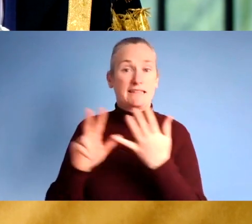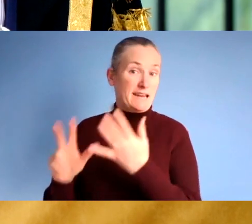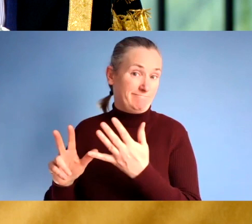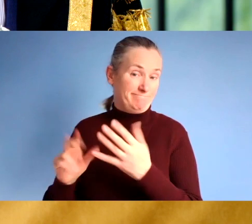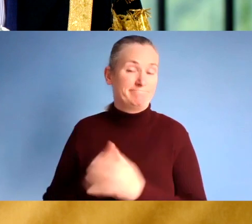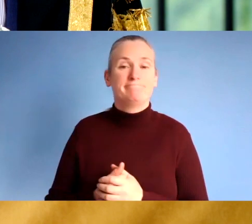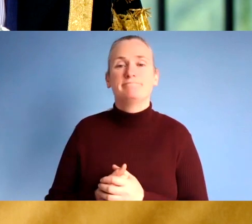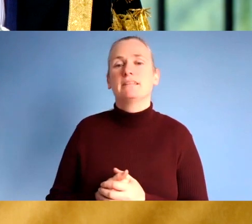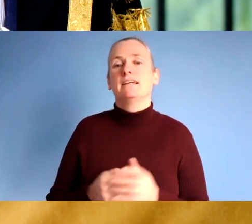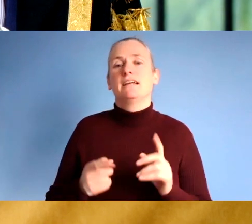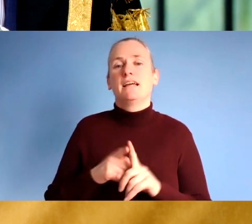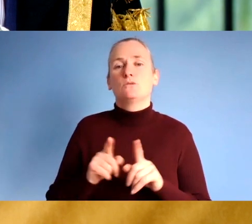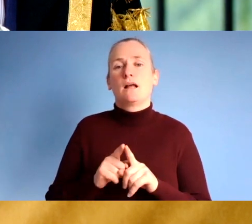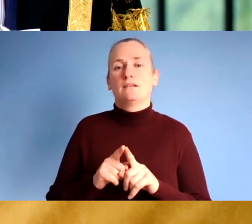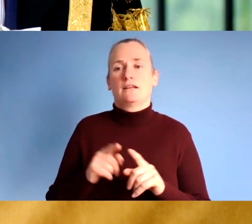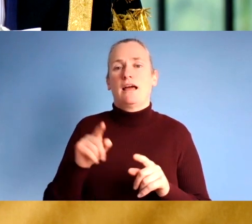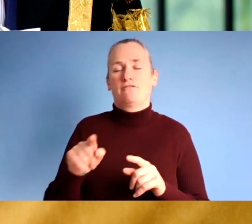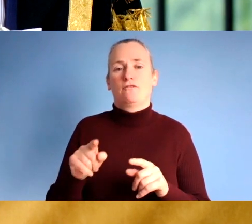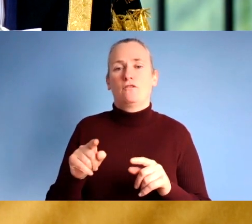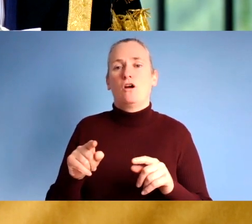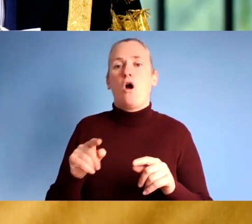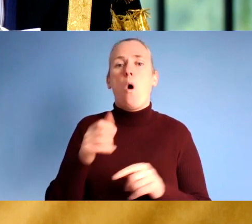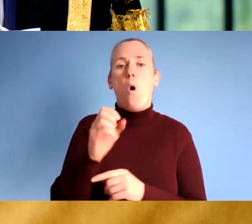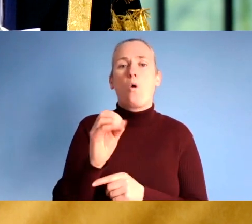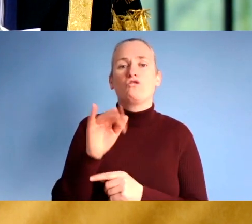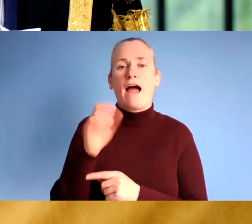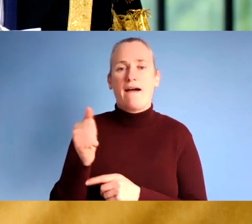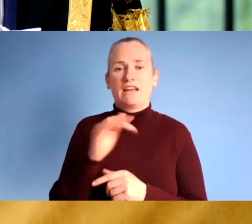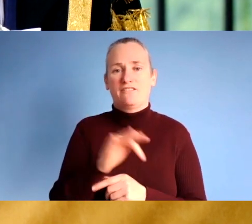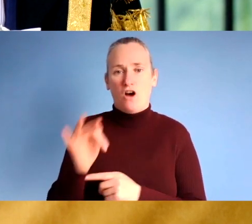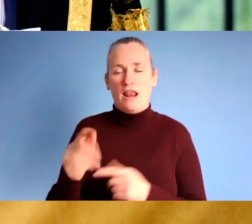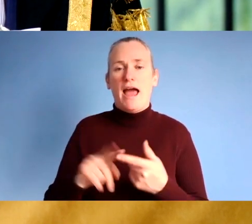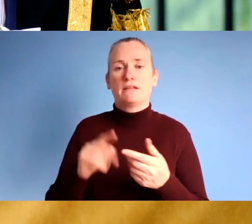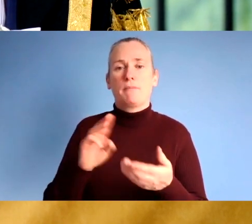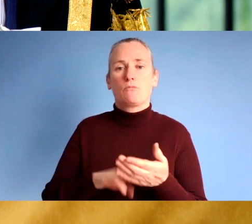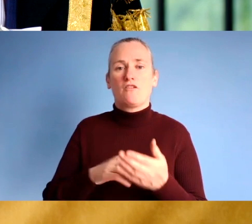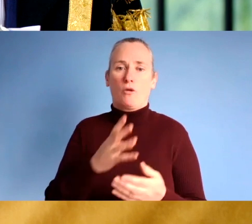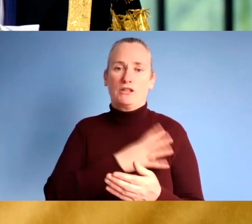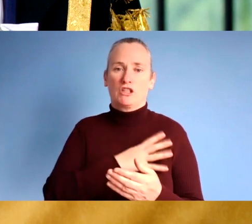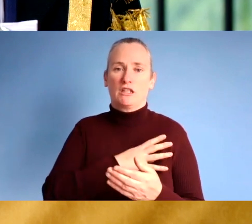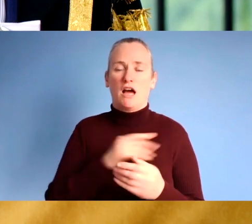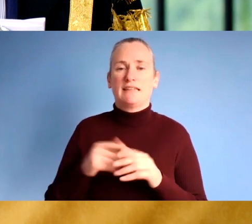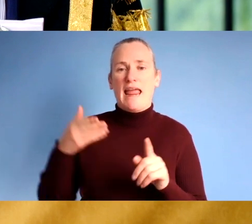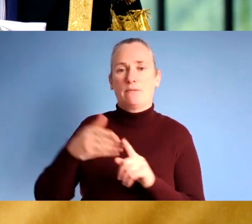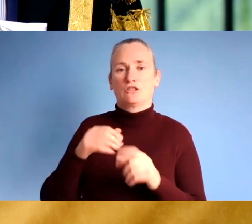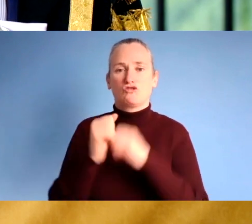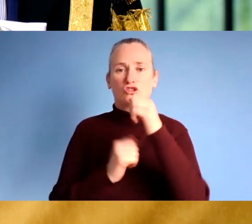1988. Terms were also served as chairman of Ógra Fianna Fáil and as a member of the Commission on Aims and Structures of Fianna